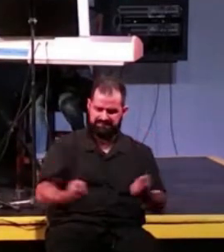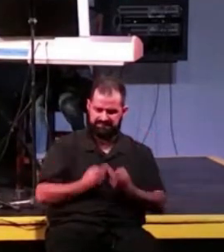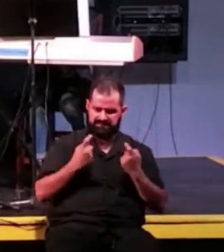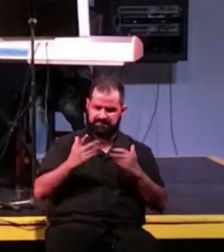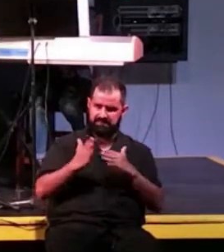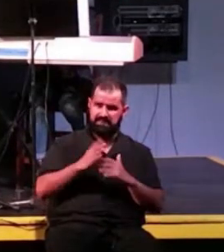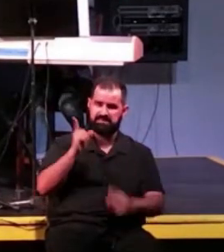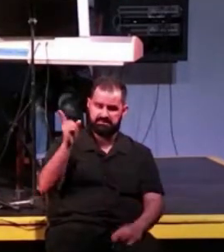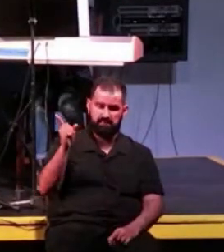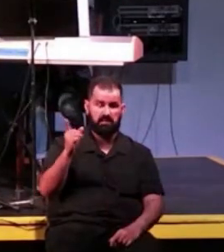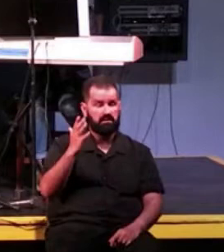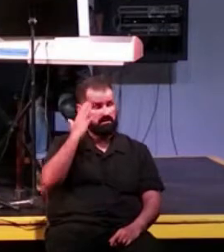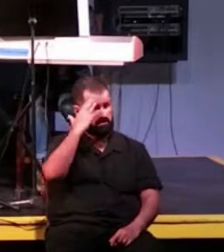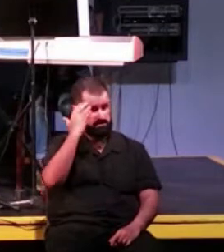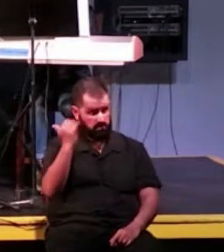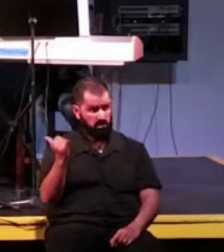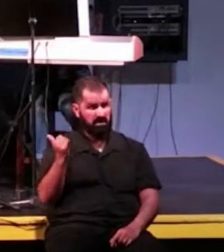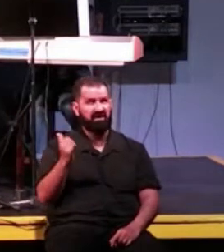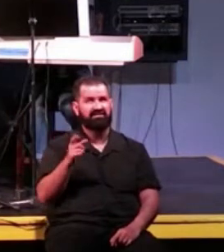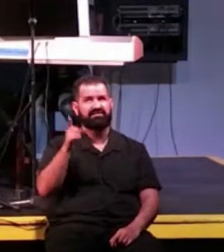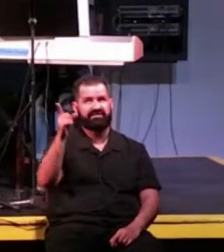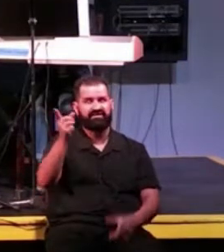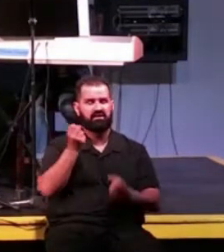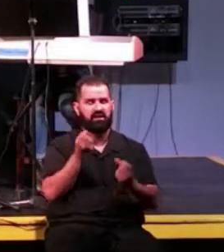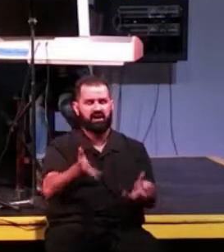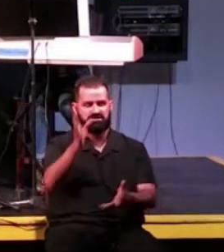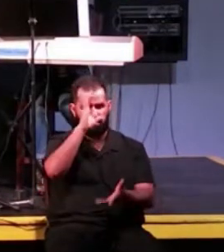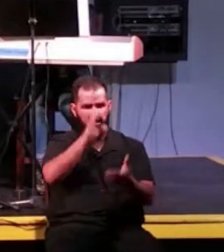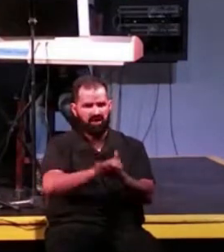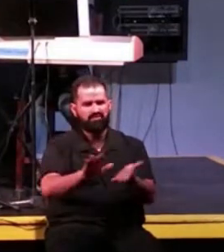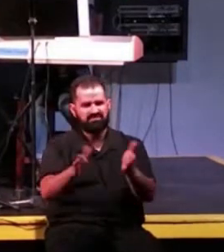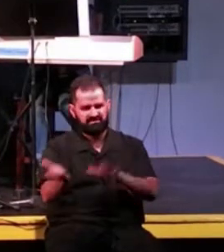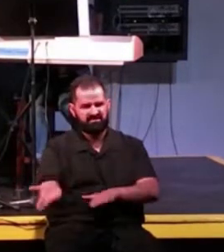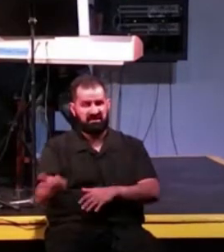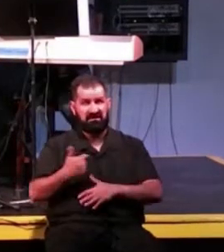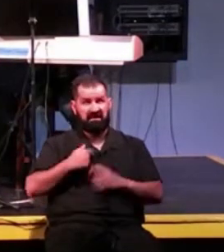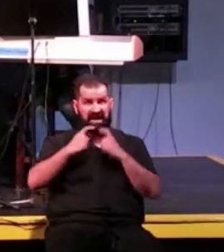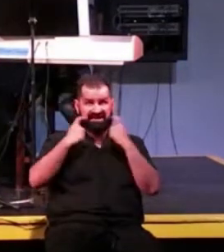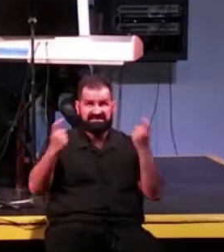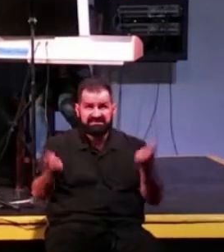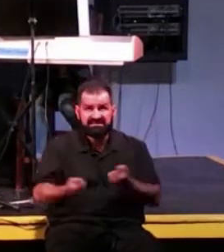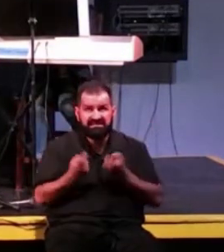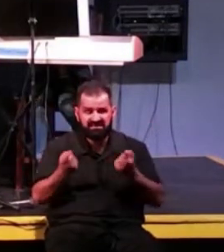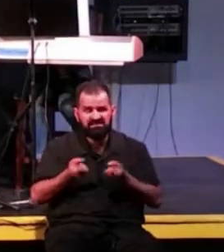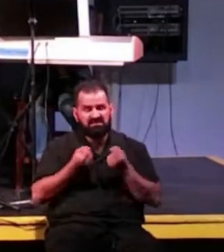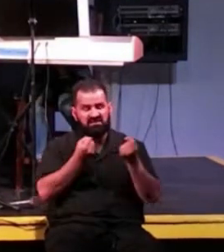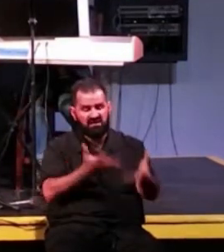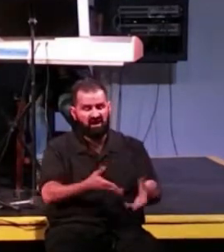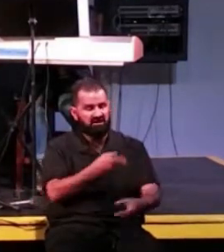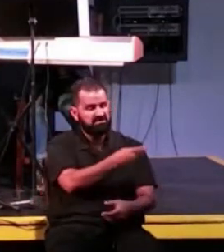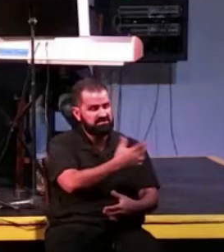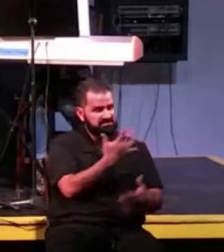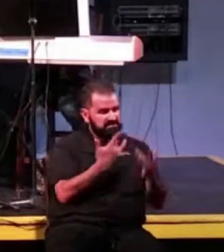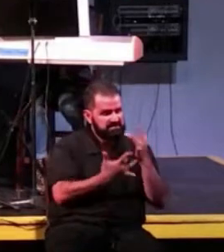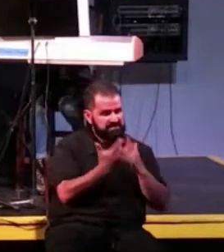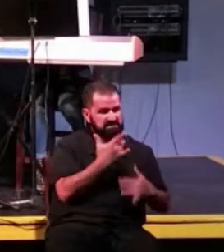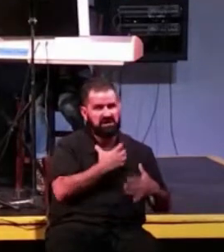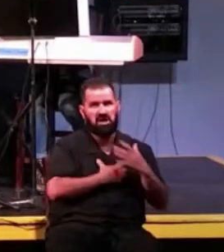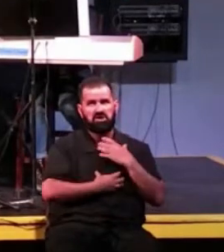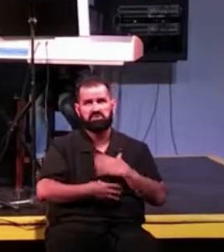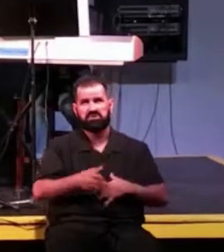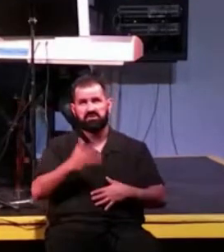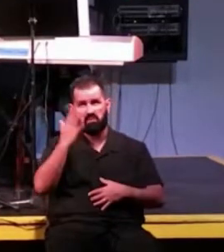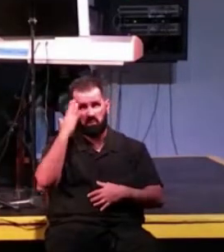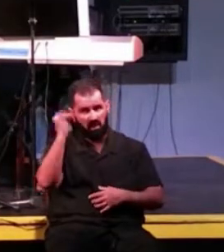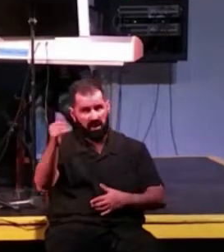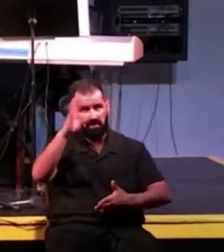God. And this is why he took my husband away. And this is why he allowed the famine. And this is why he took my